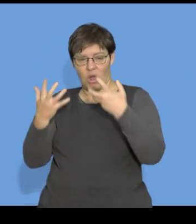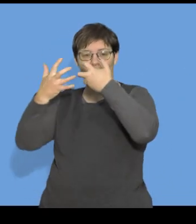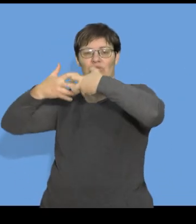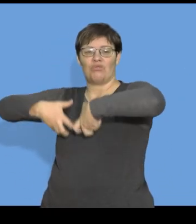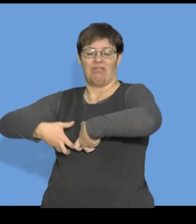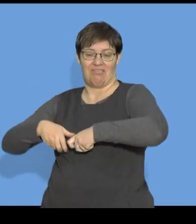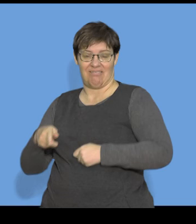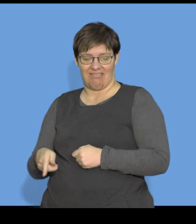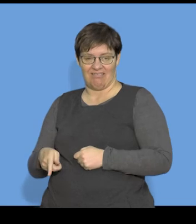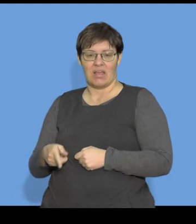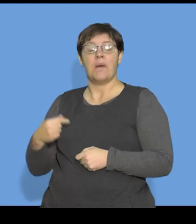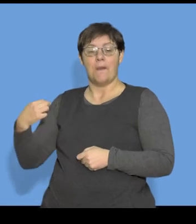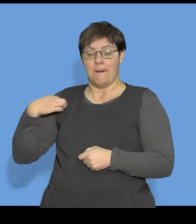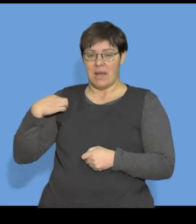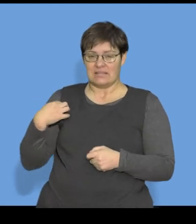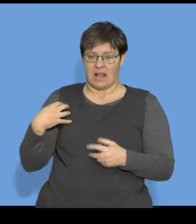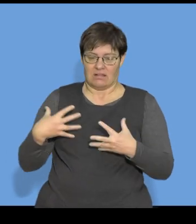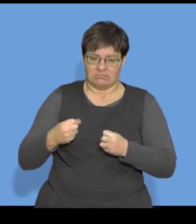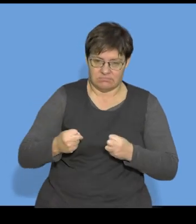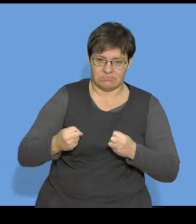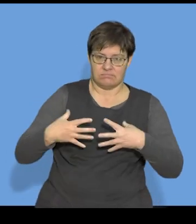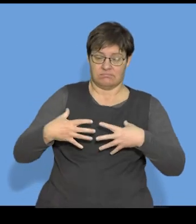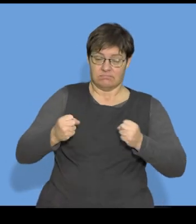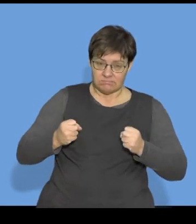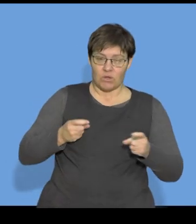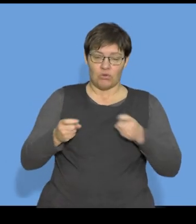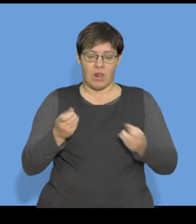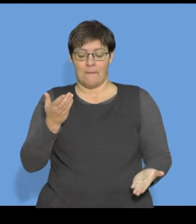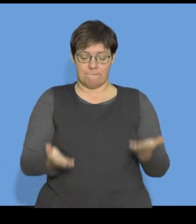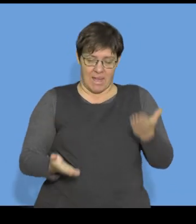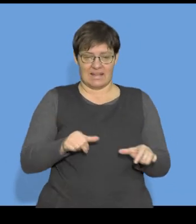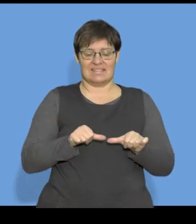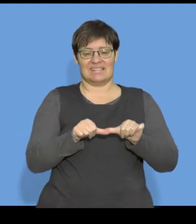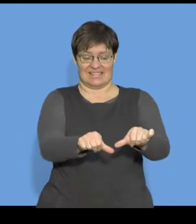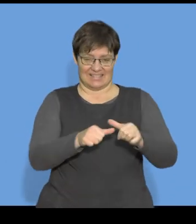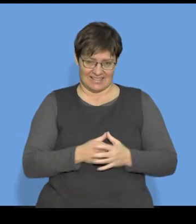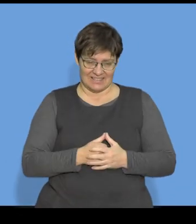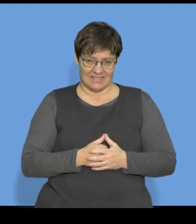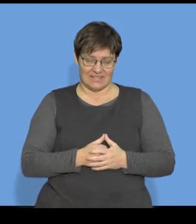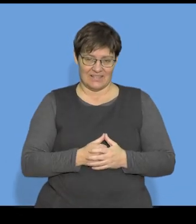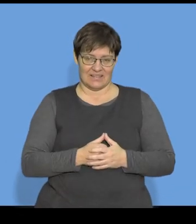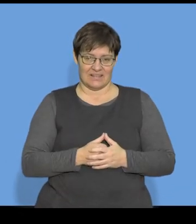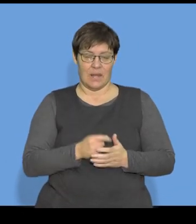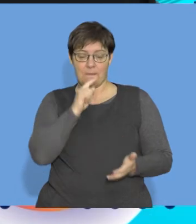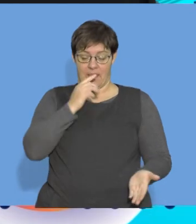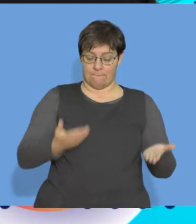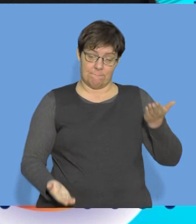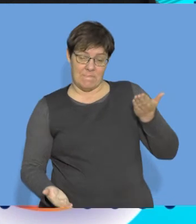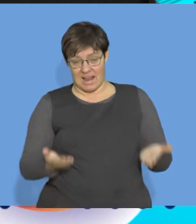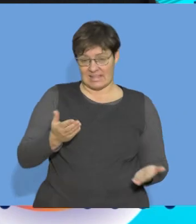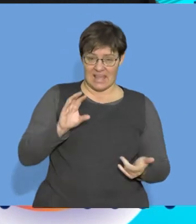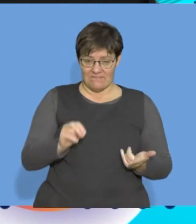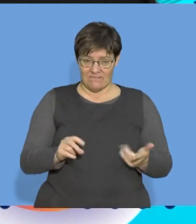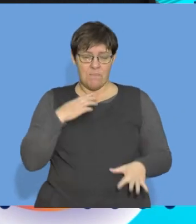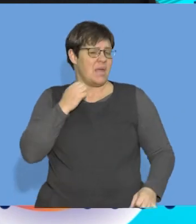it controls muscle tension and maintain balance. For me to be able to be